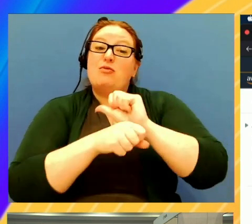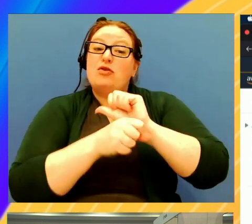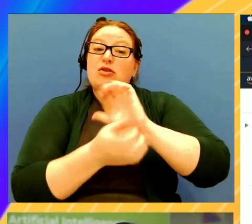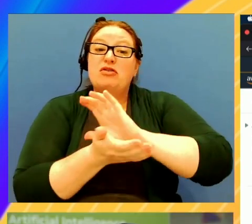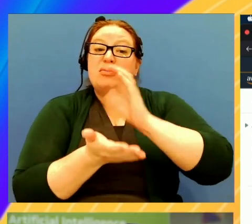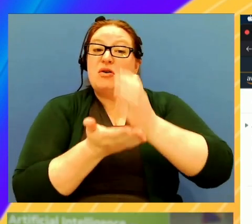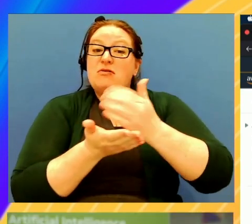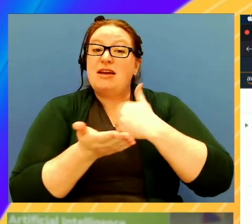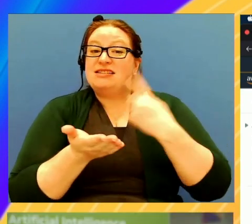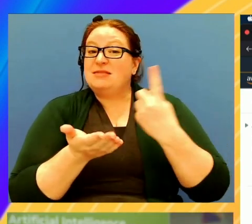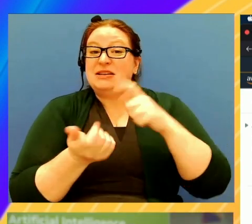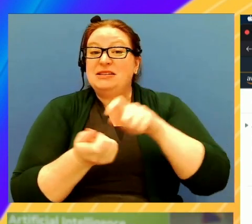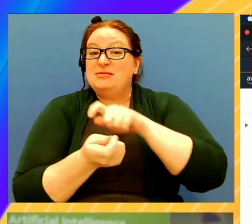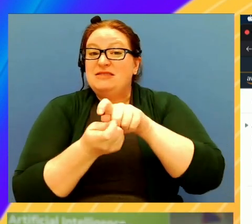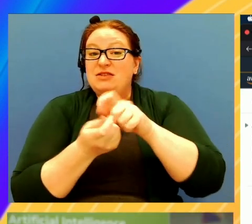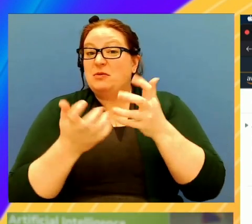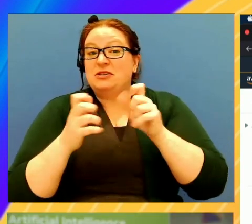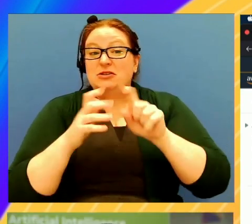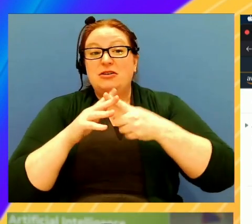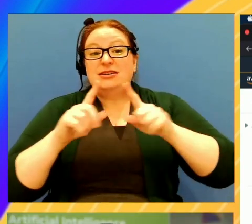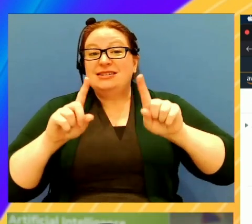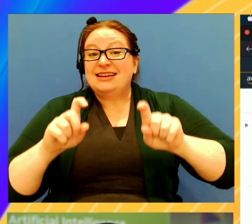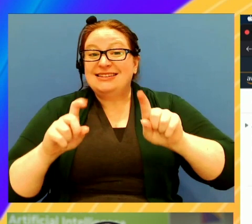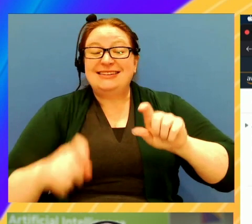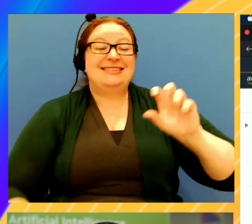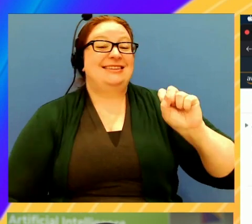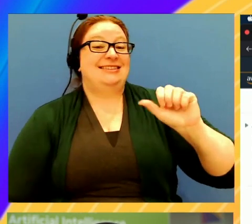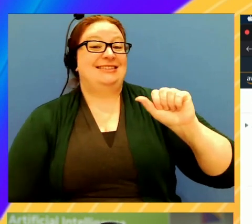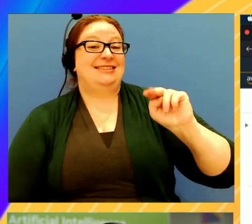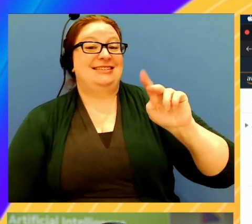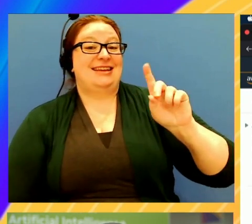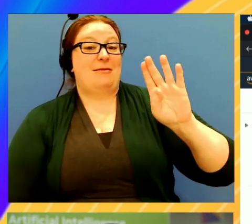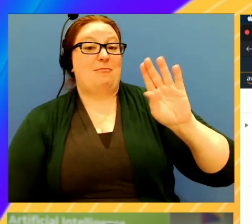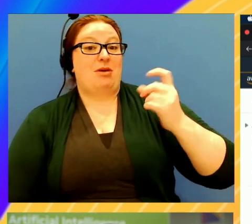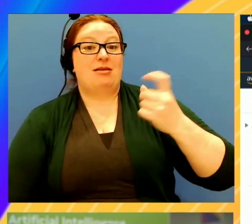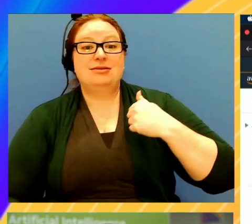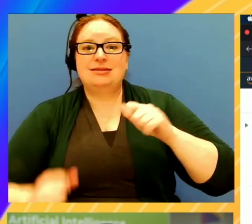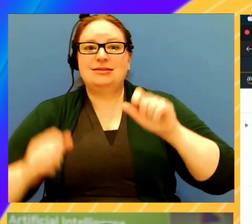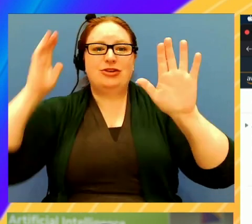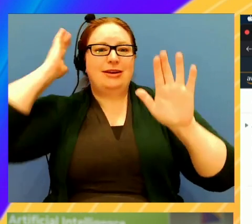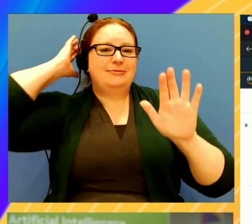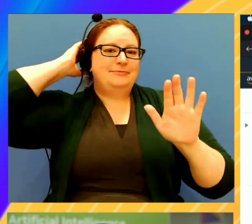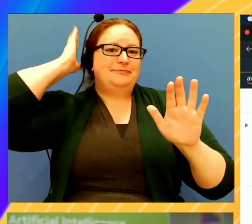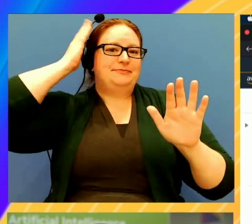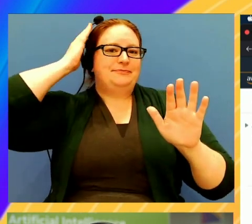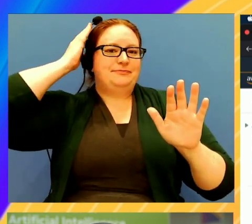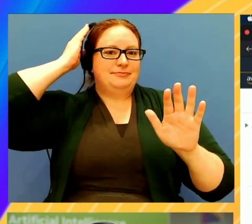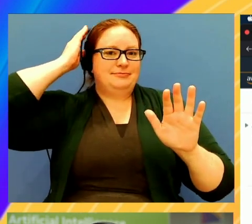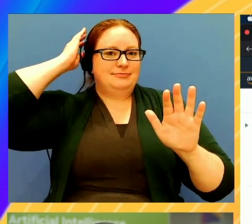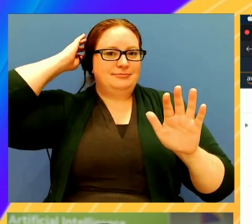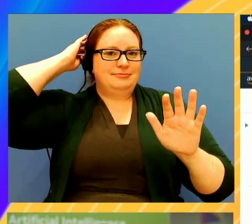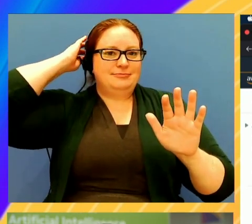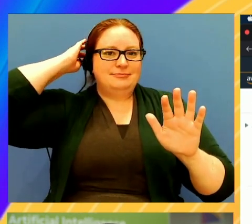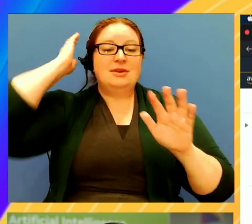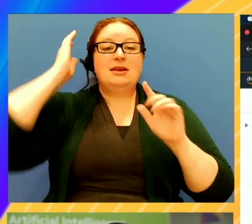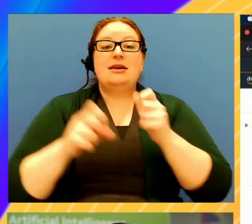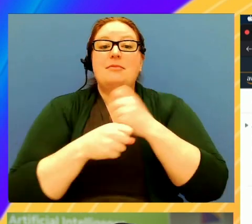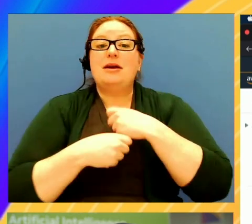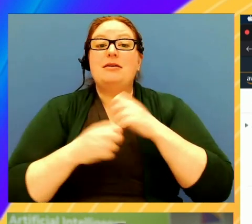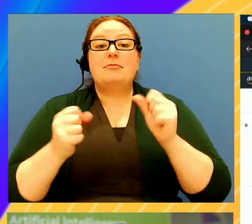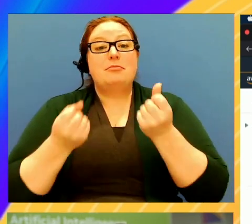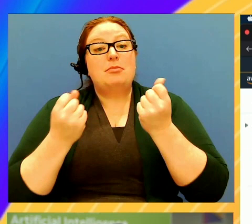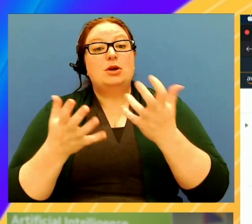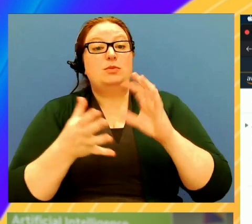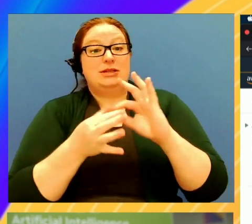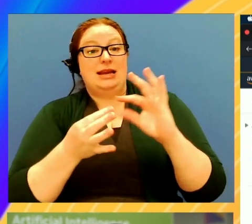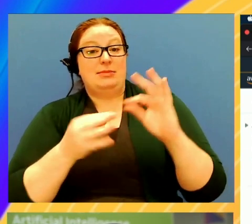want to start testing. Like the sandbox is a great one, so you can actually go create multiple policies in here, create multiple statements in this policy, and have